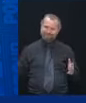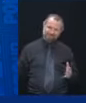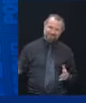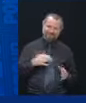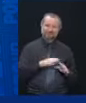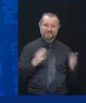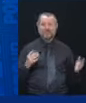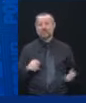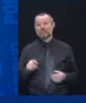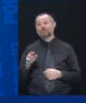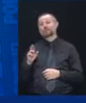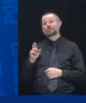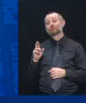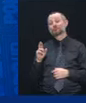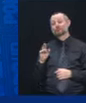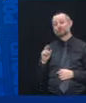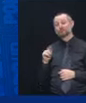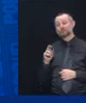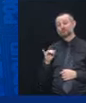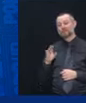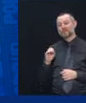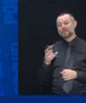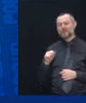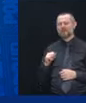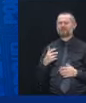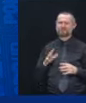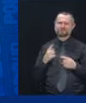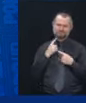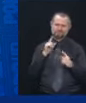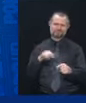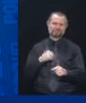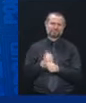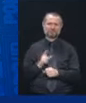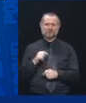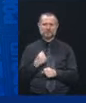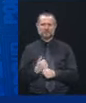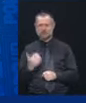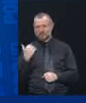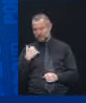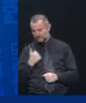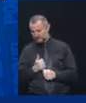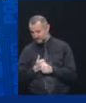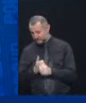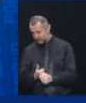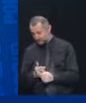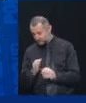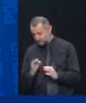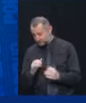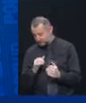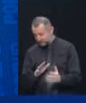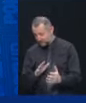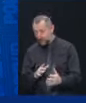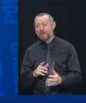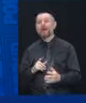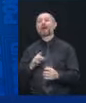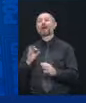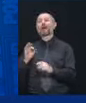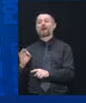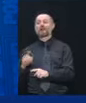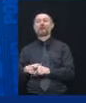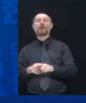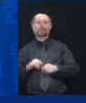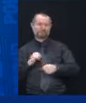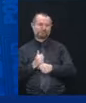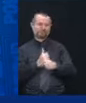so well 20 years ago, we now need on a massive scale statewide. Also, Little Island at